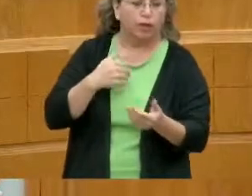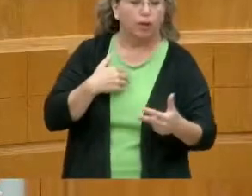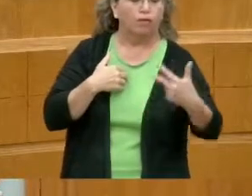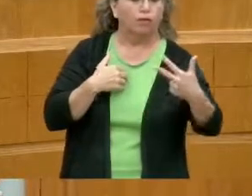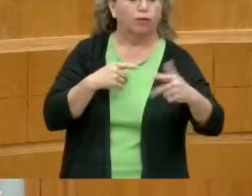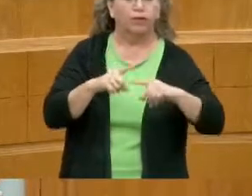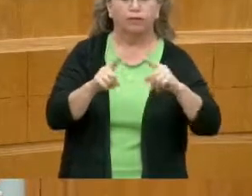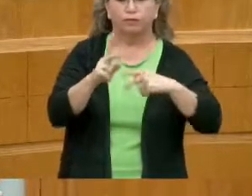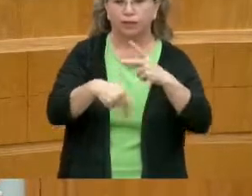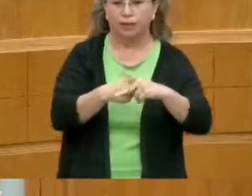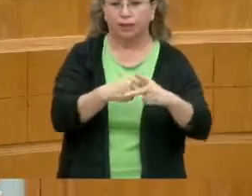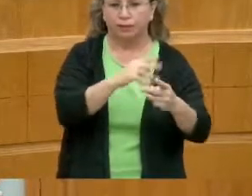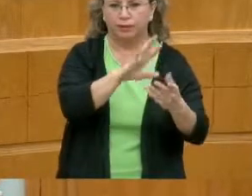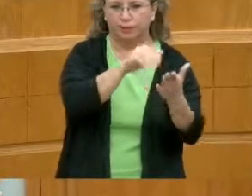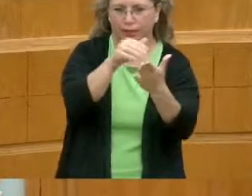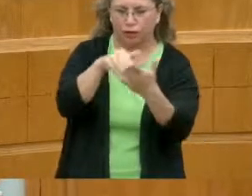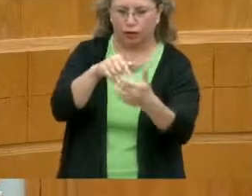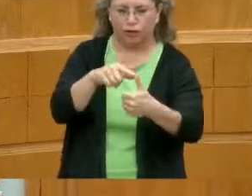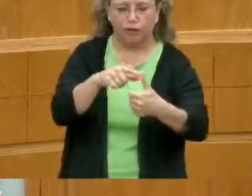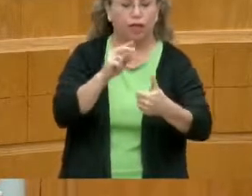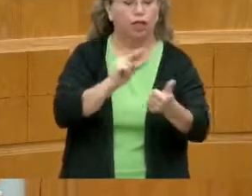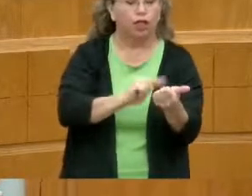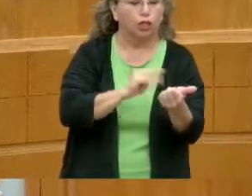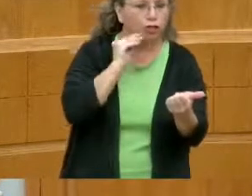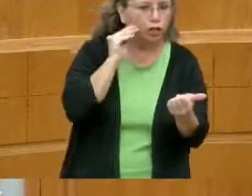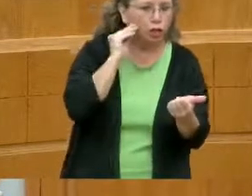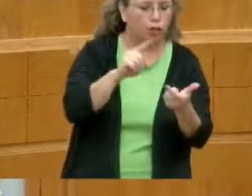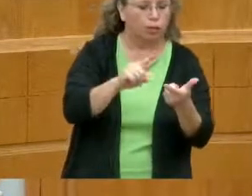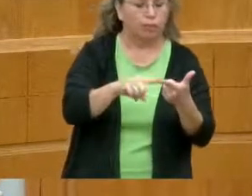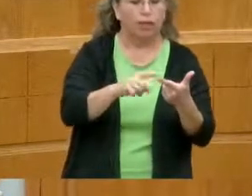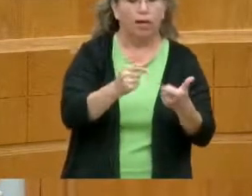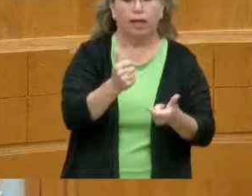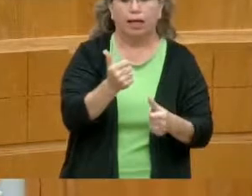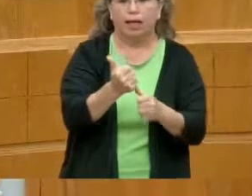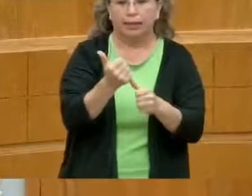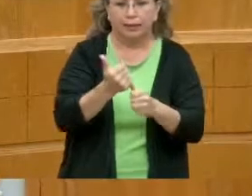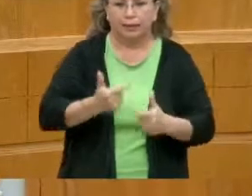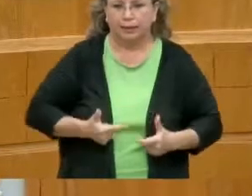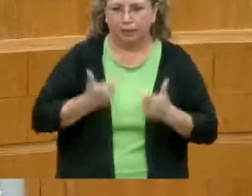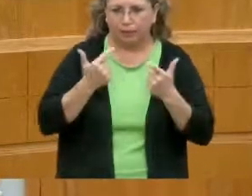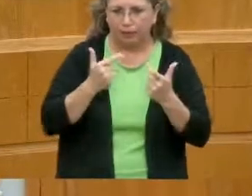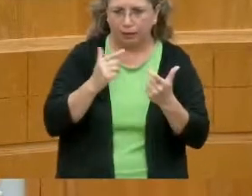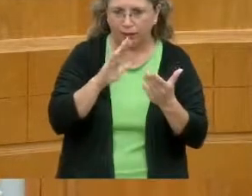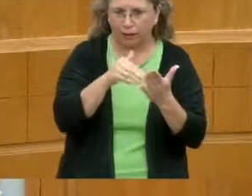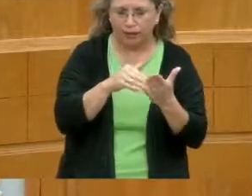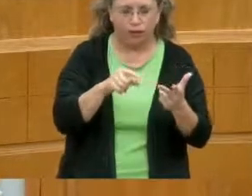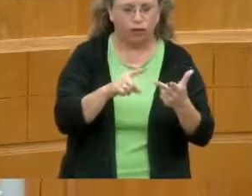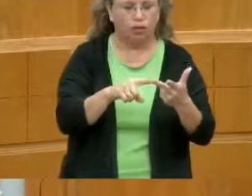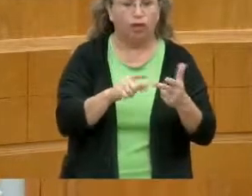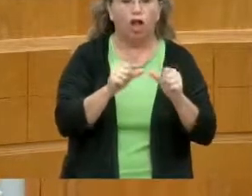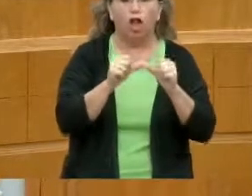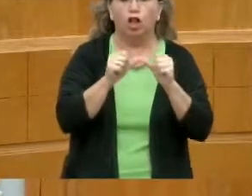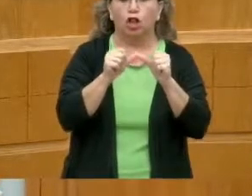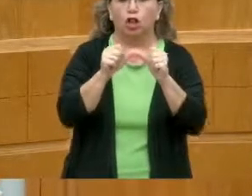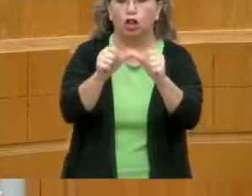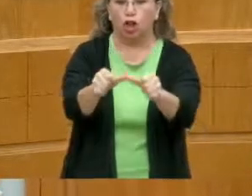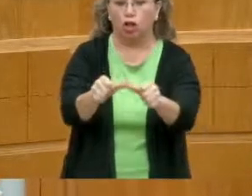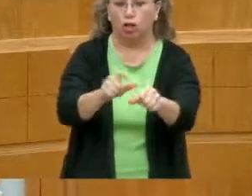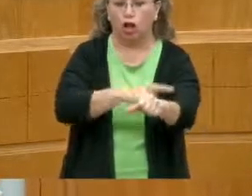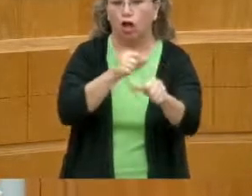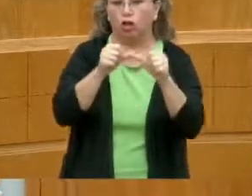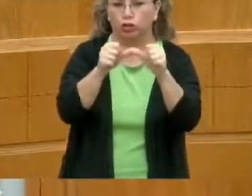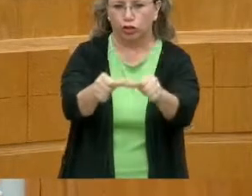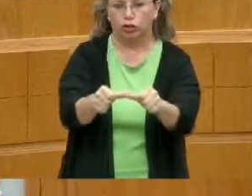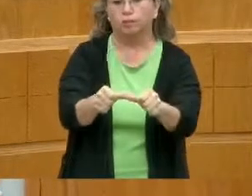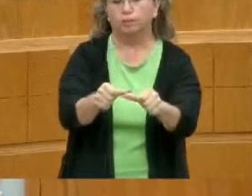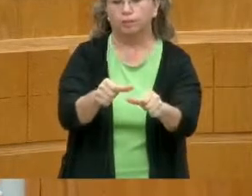nursing home, an assisted living facility, and then a long-term care facility. And all we're doing, and all the state is